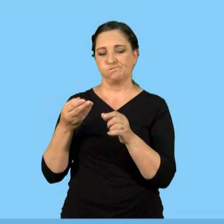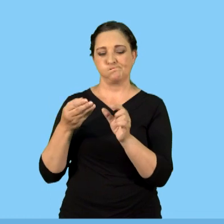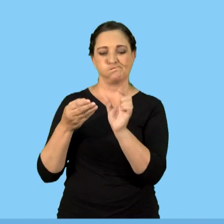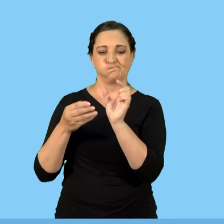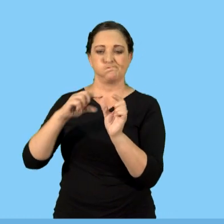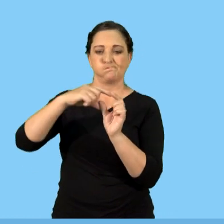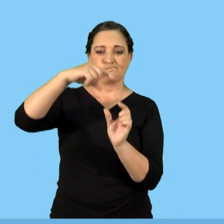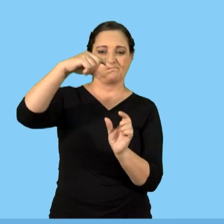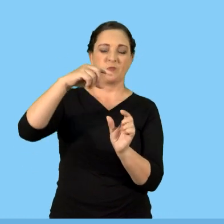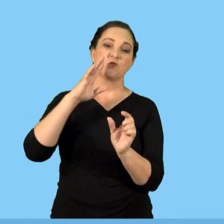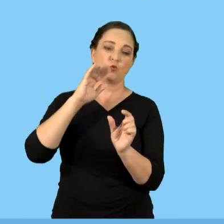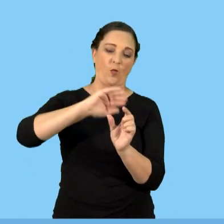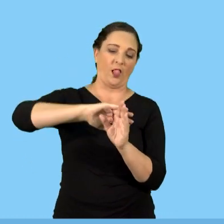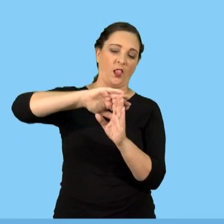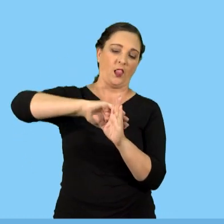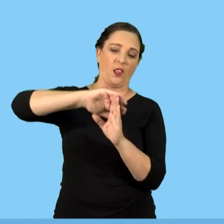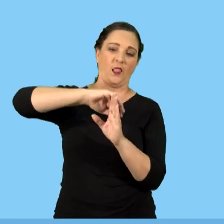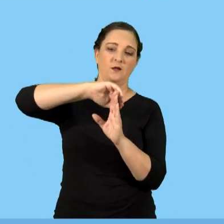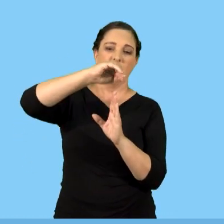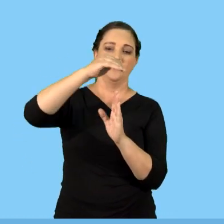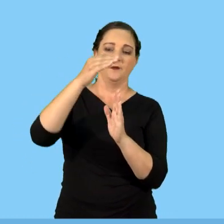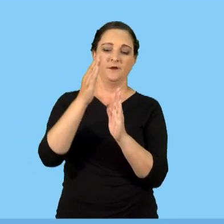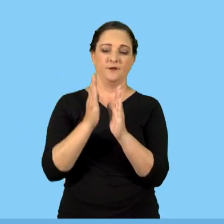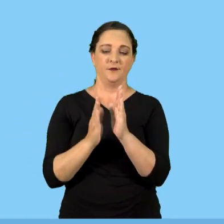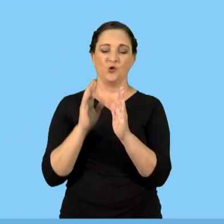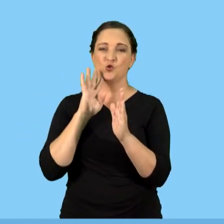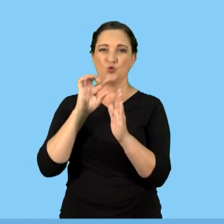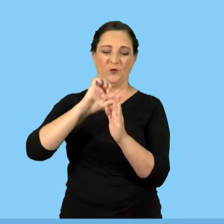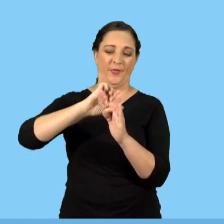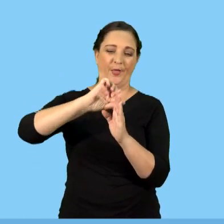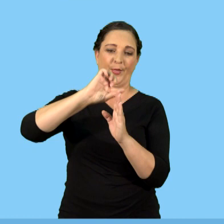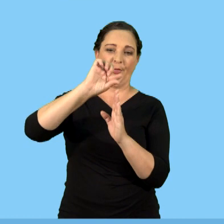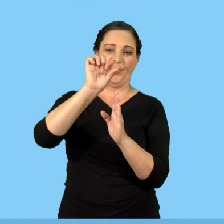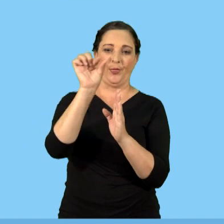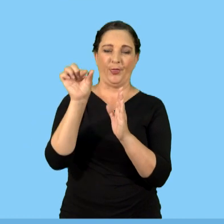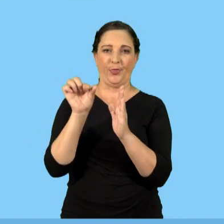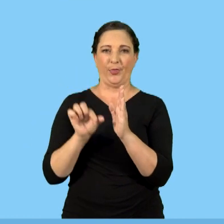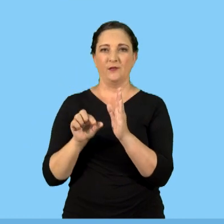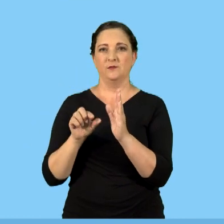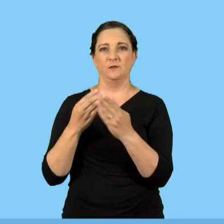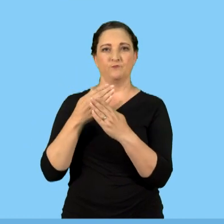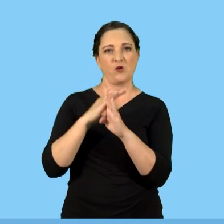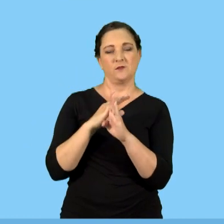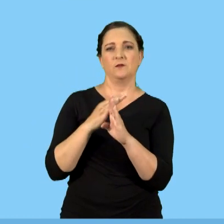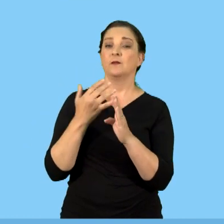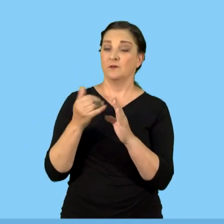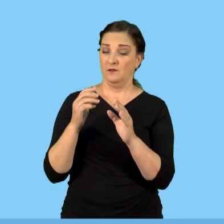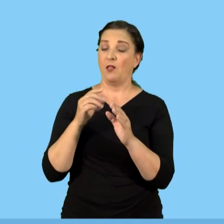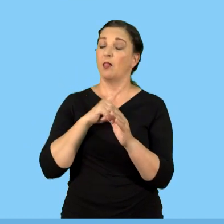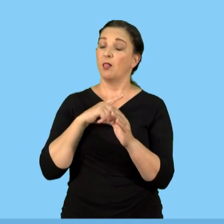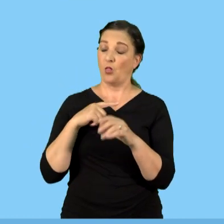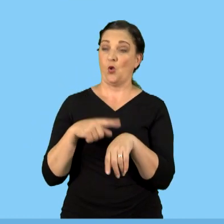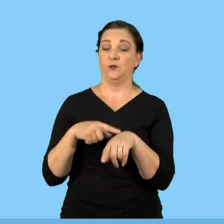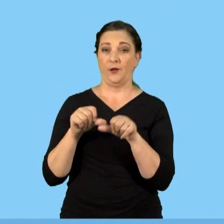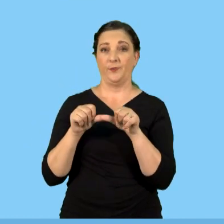we used between the two. So basically, that's how electroplating happens. So basically, this element now, or this substance, will be able